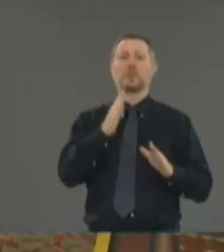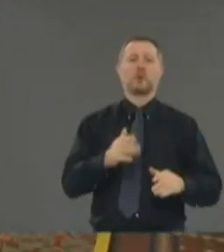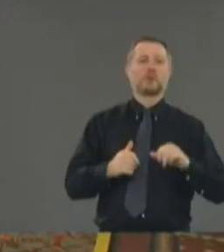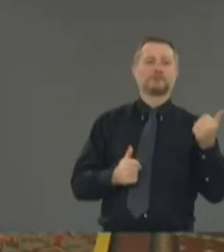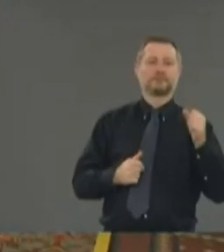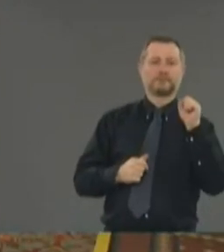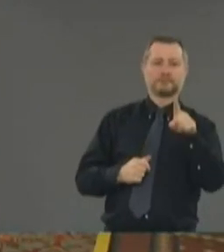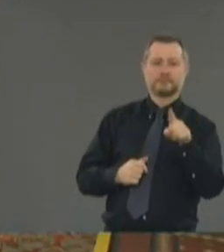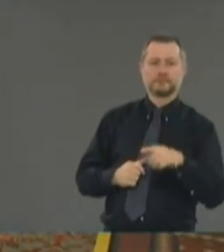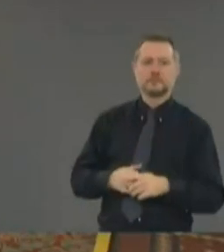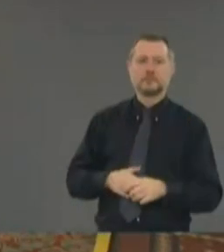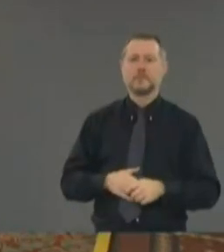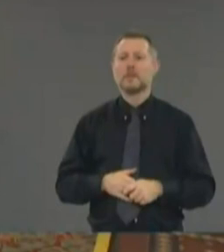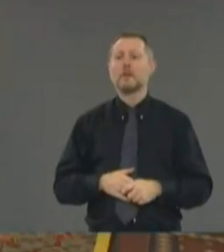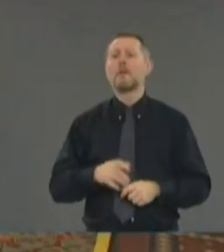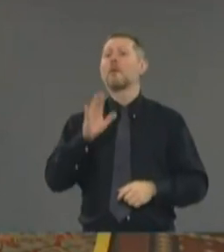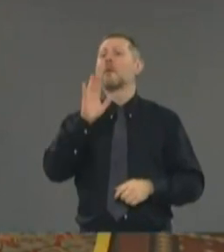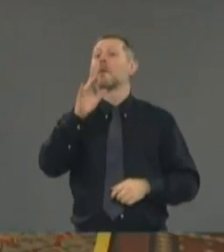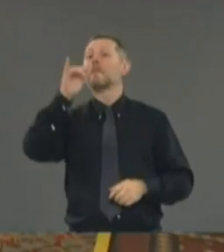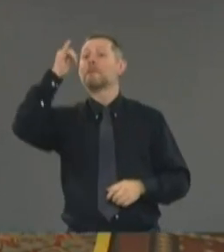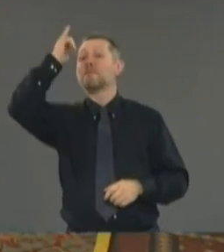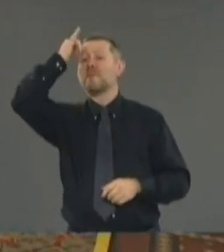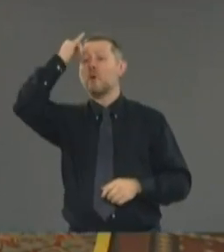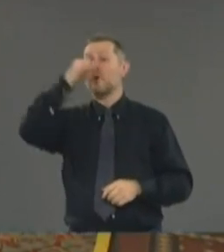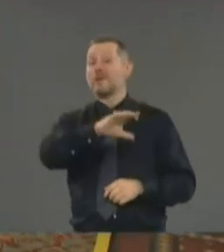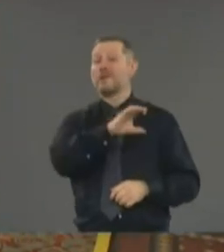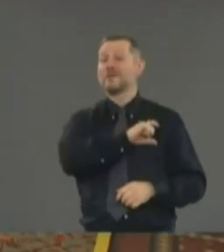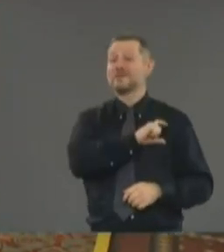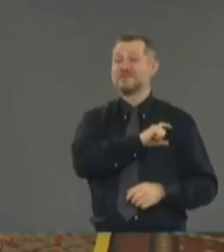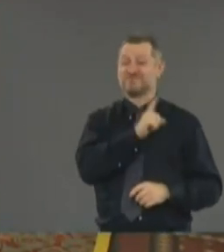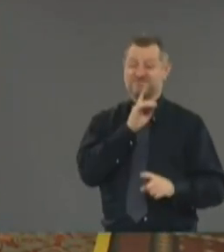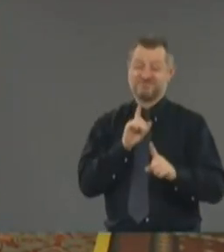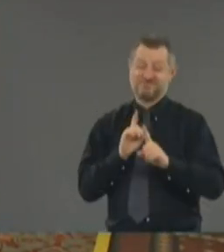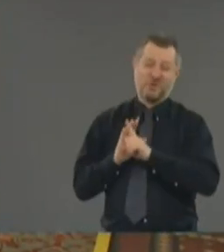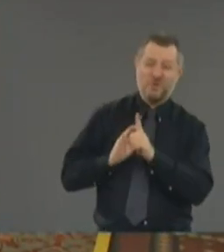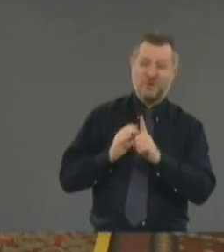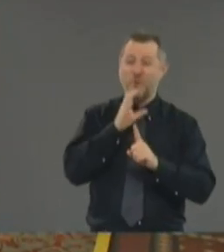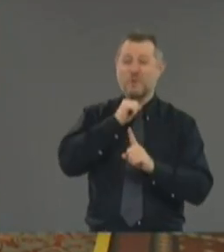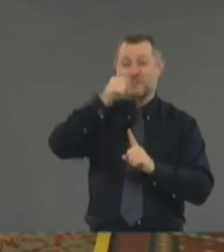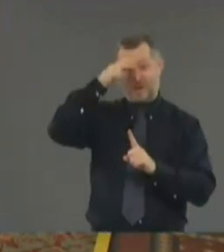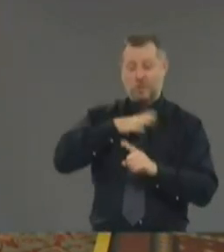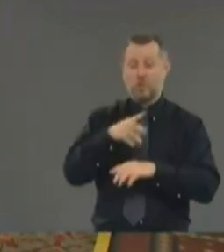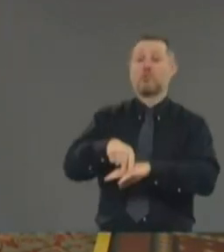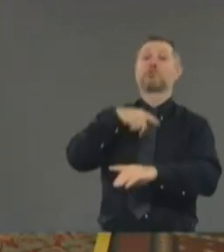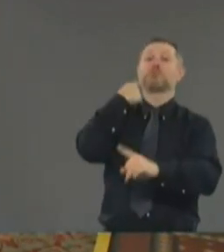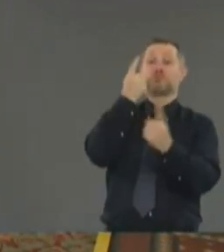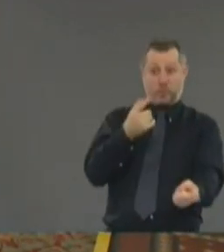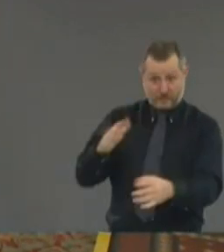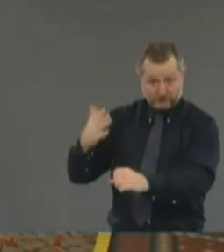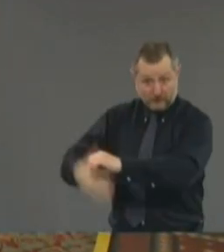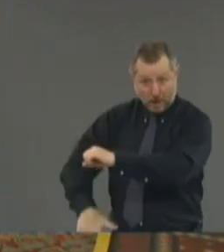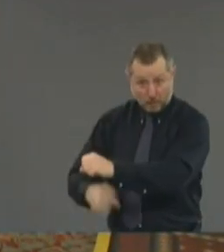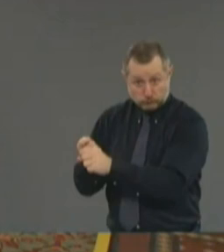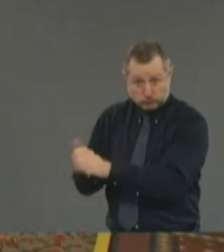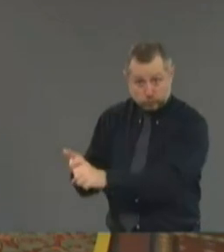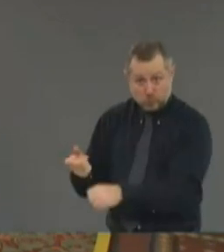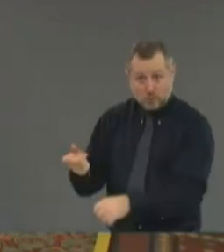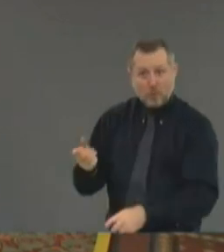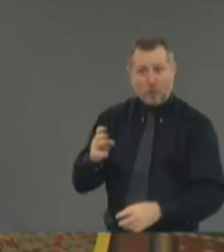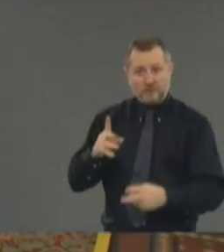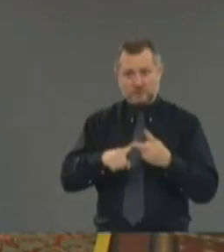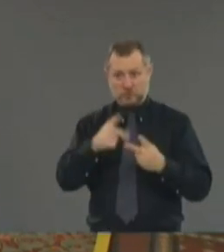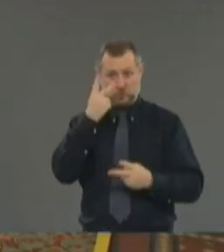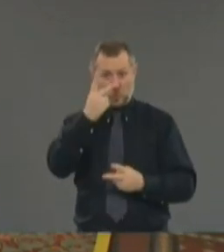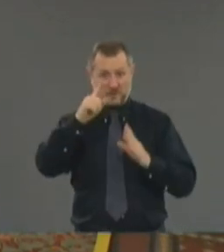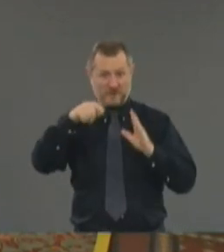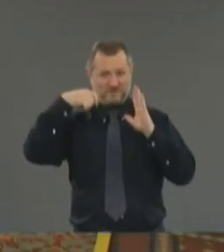Governor, on Buffalo, do you think the officers involved in that incident should be fired by the city? And as a follow-up, when you first saw that video,